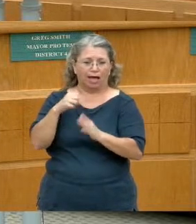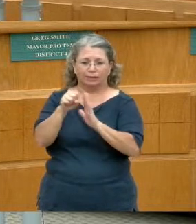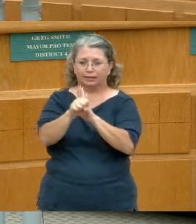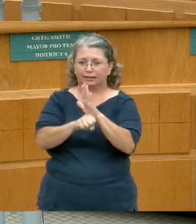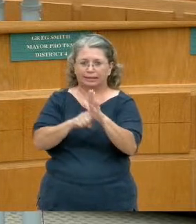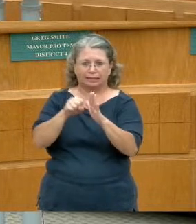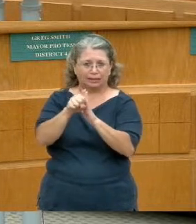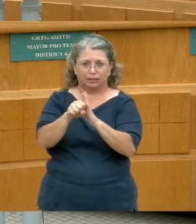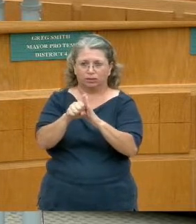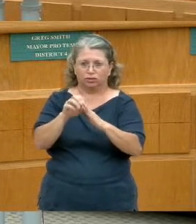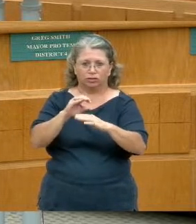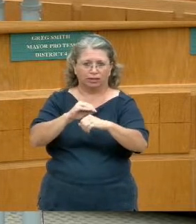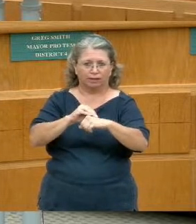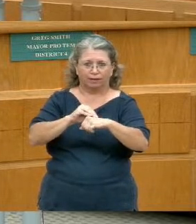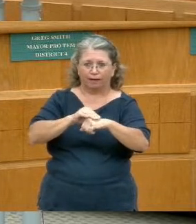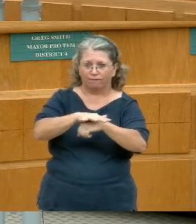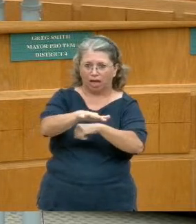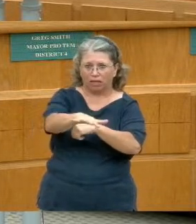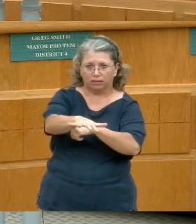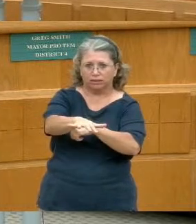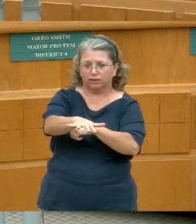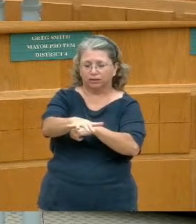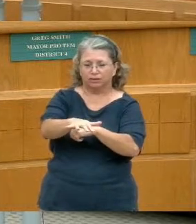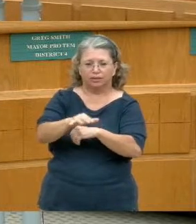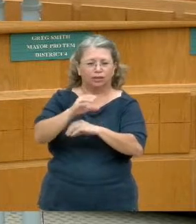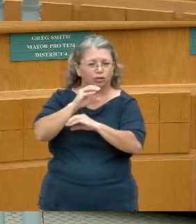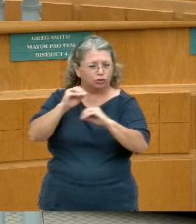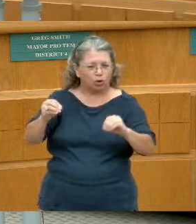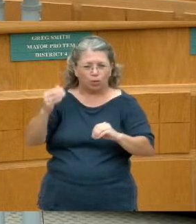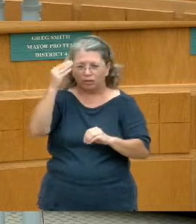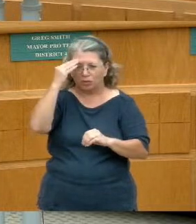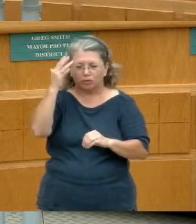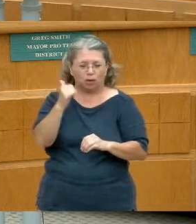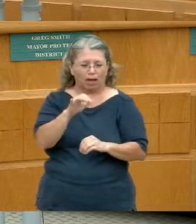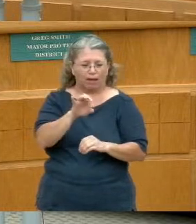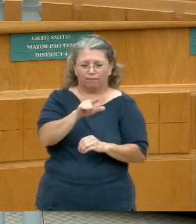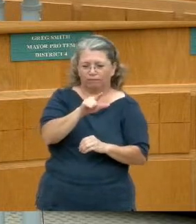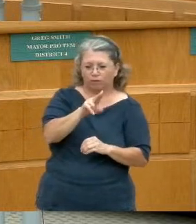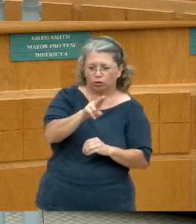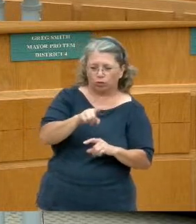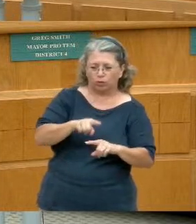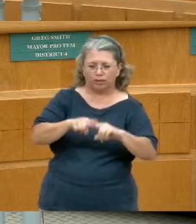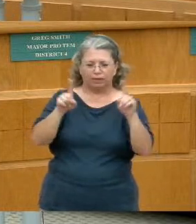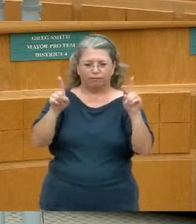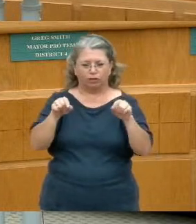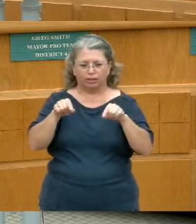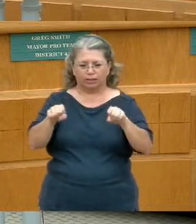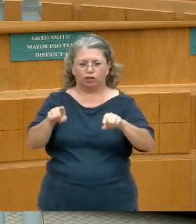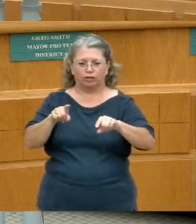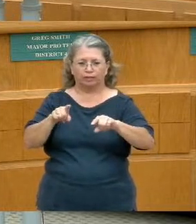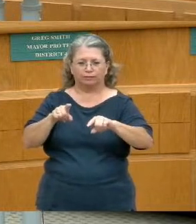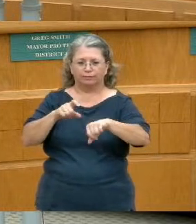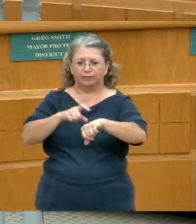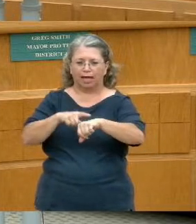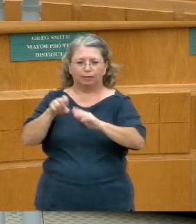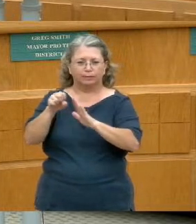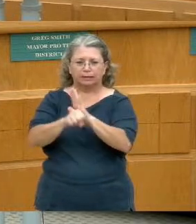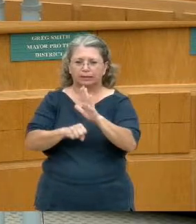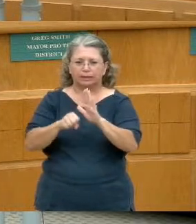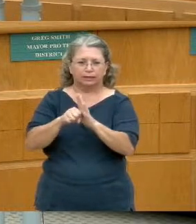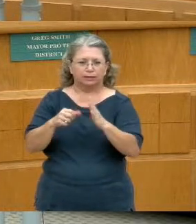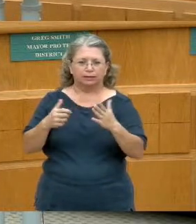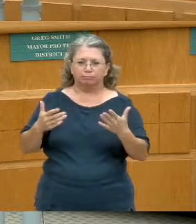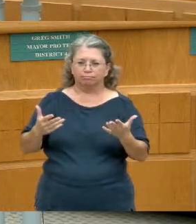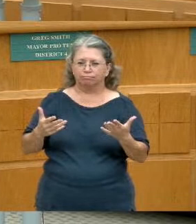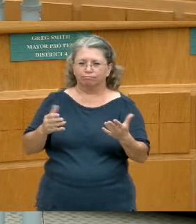knows 100% why there's a seasonal effect in the flu in the first place. And so we're only